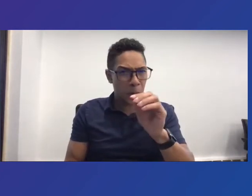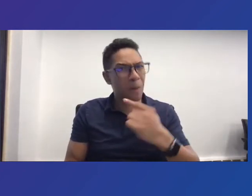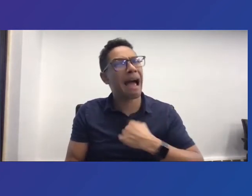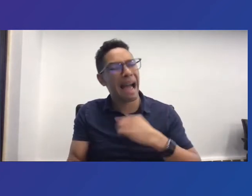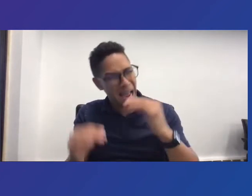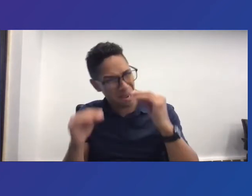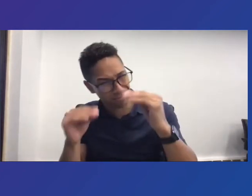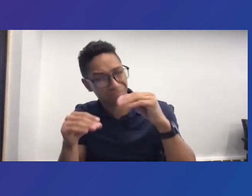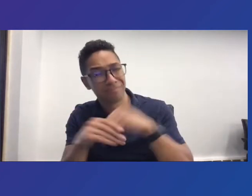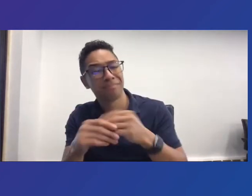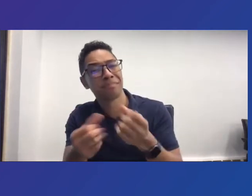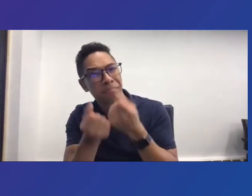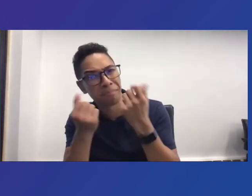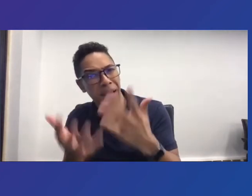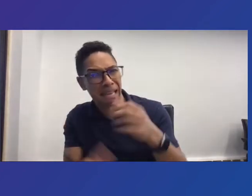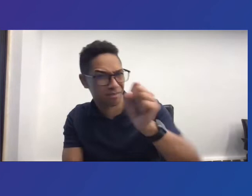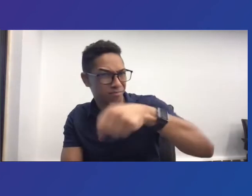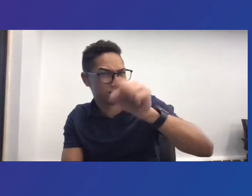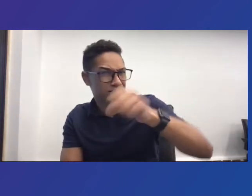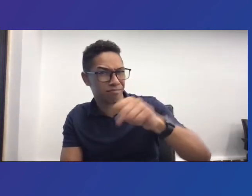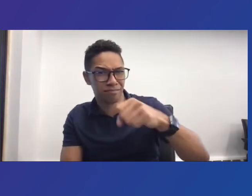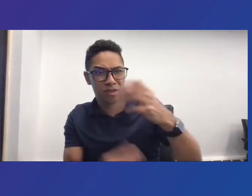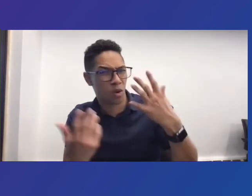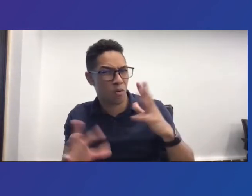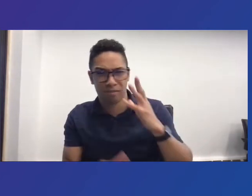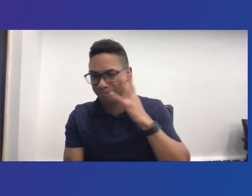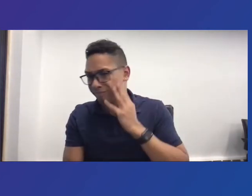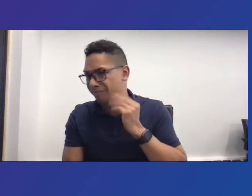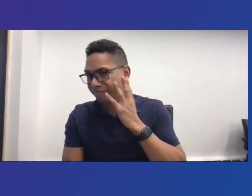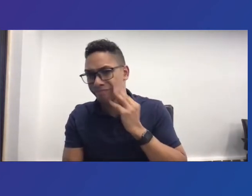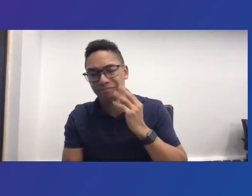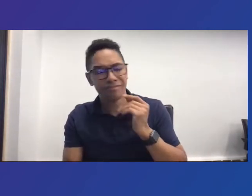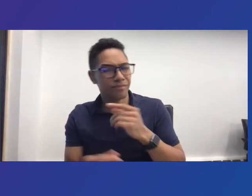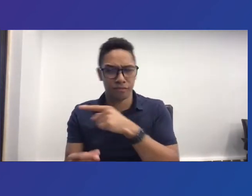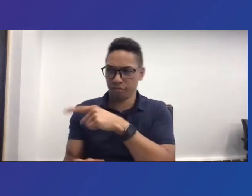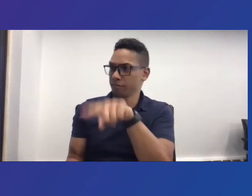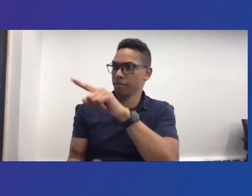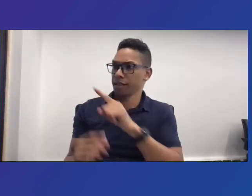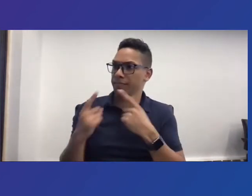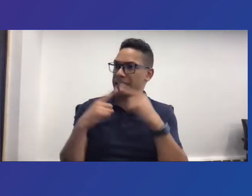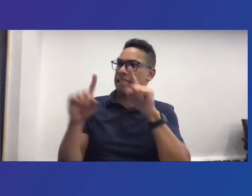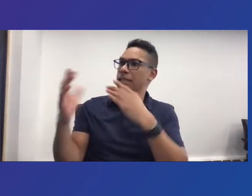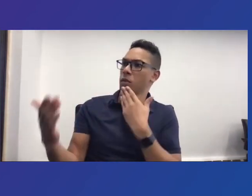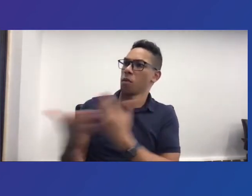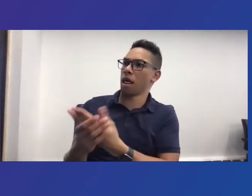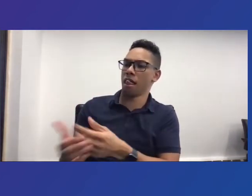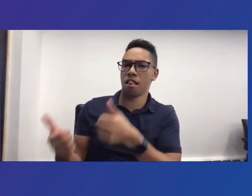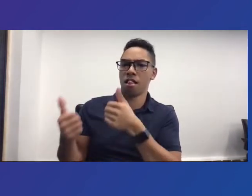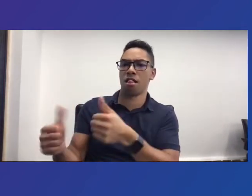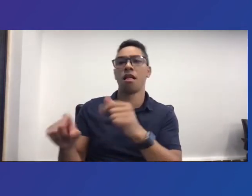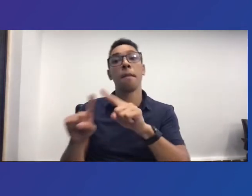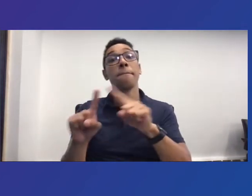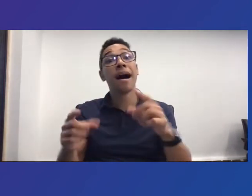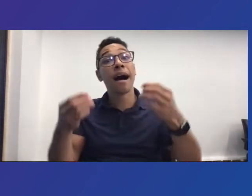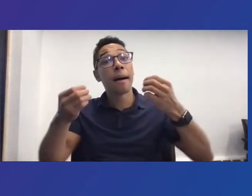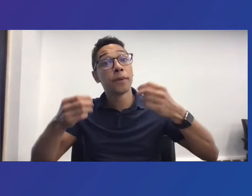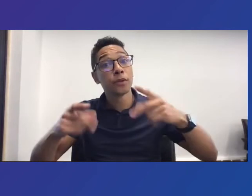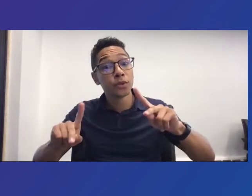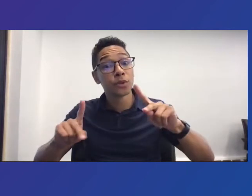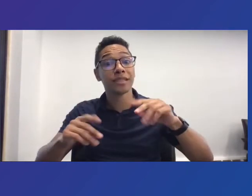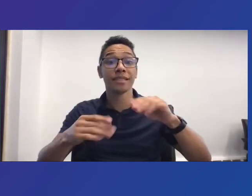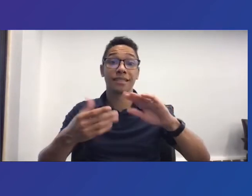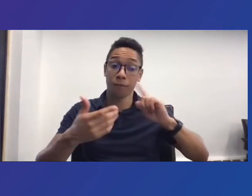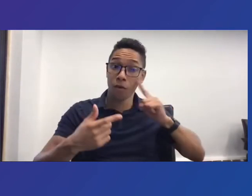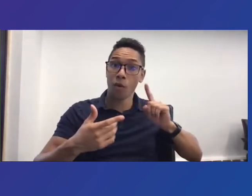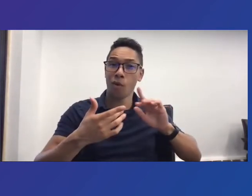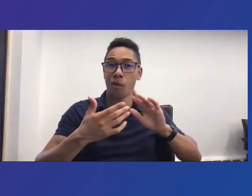and boys and others who have succeeded well. But I just find that the opportunity and the networking